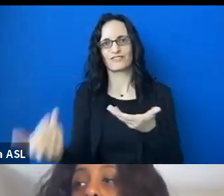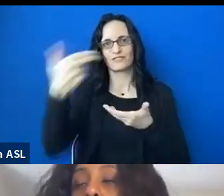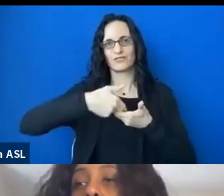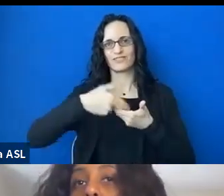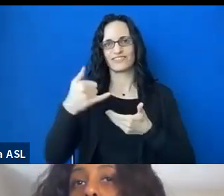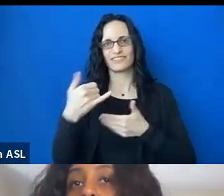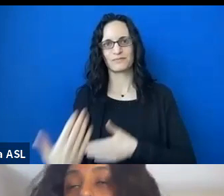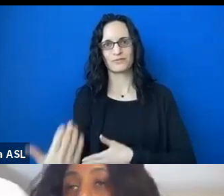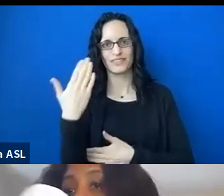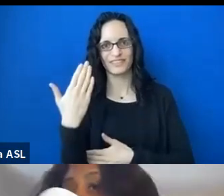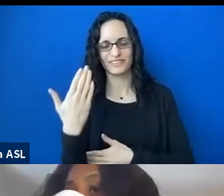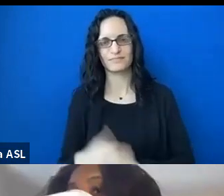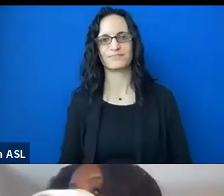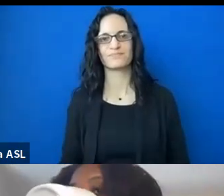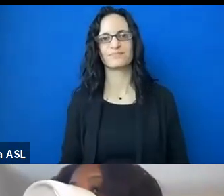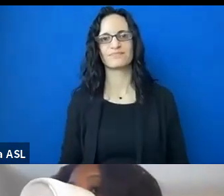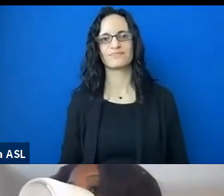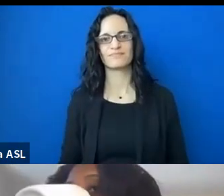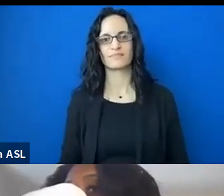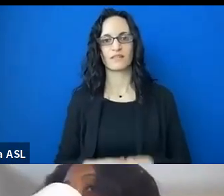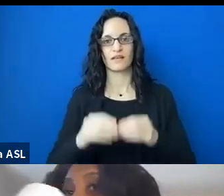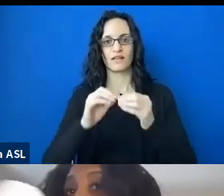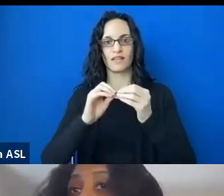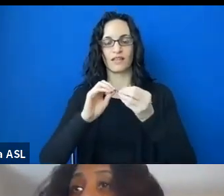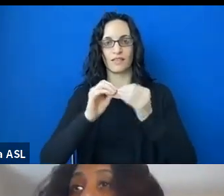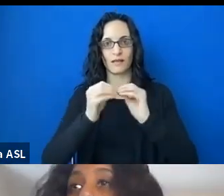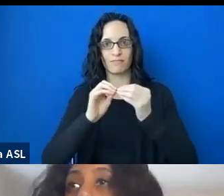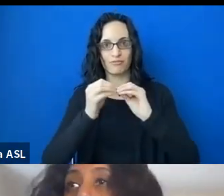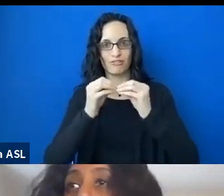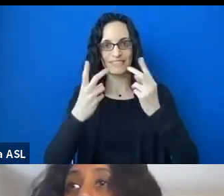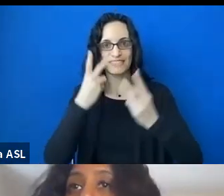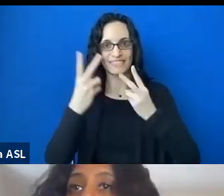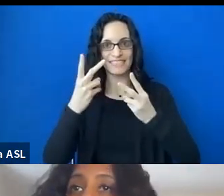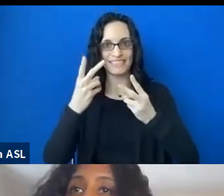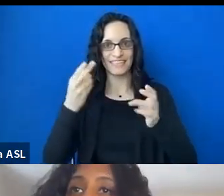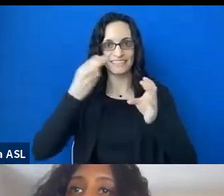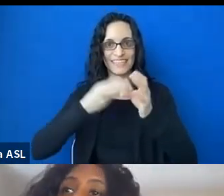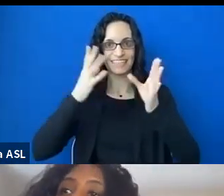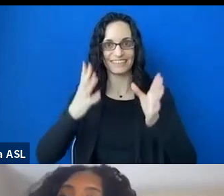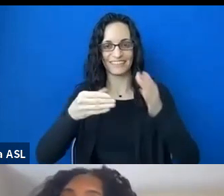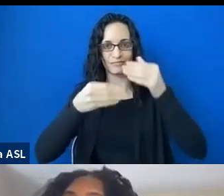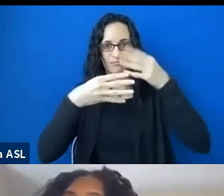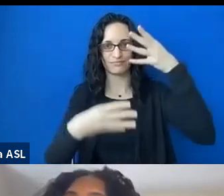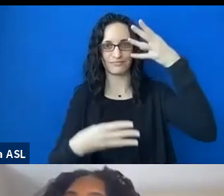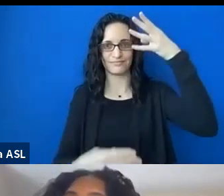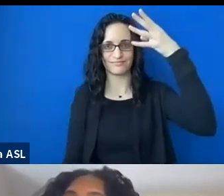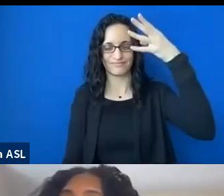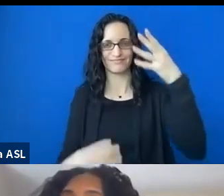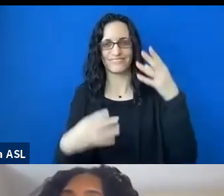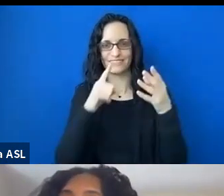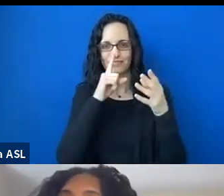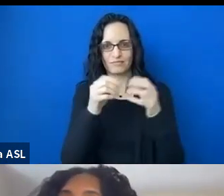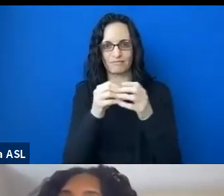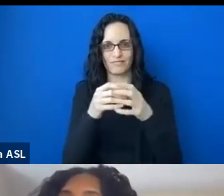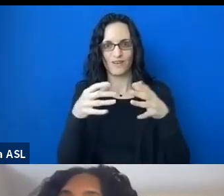this morning. The numbers, every time I look at the attendee list, it just keeps increasing. And I think that really speaks to, you know,